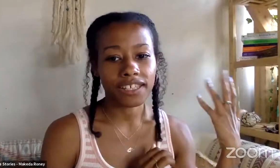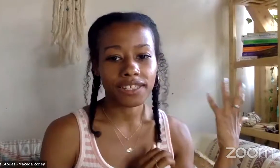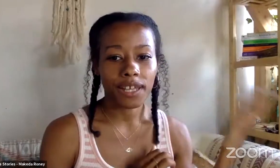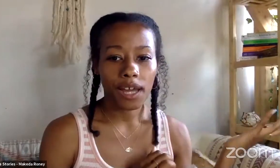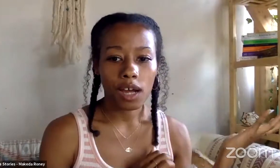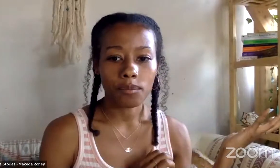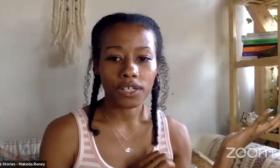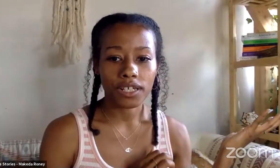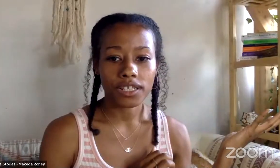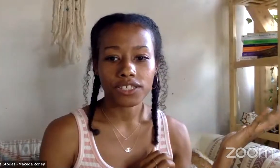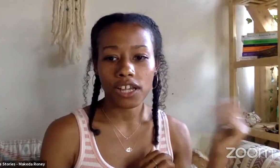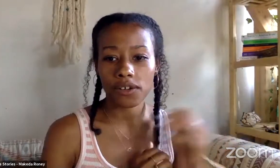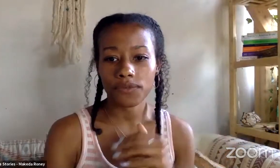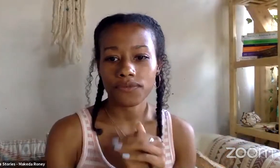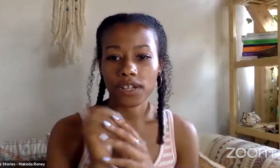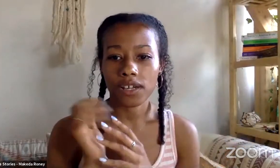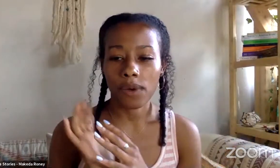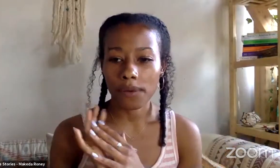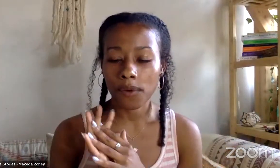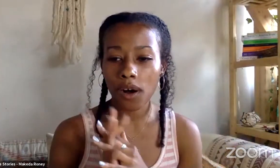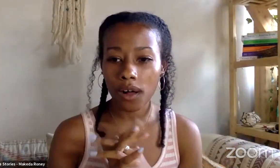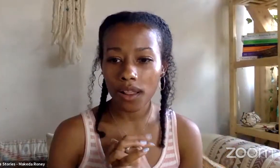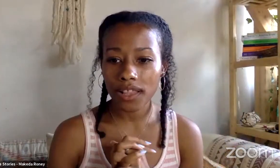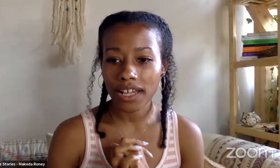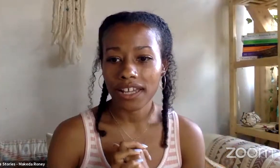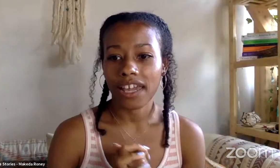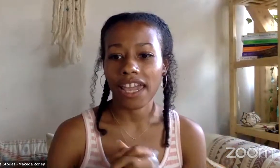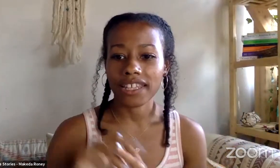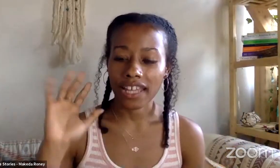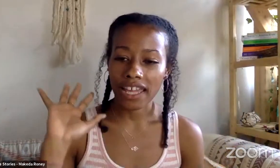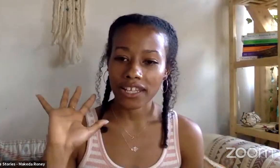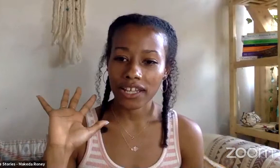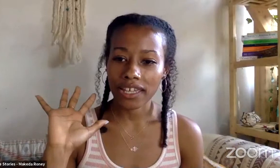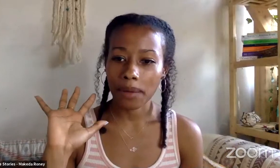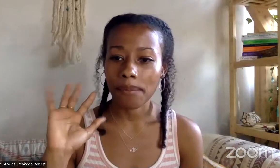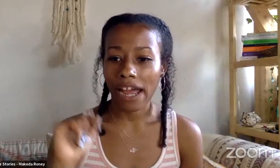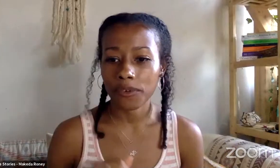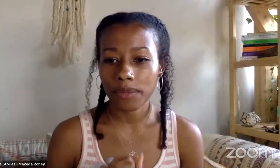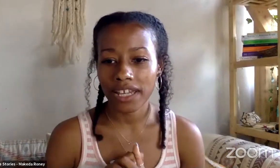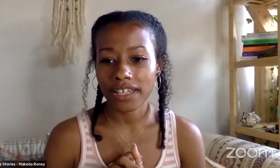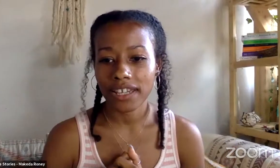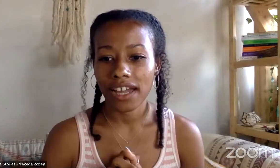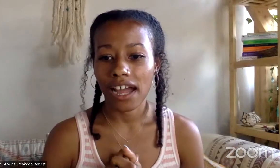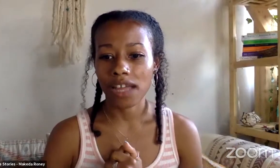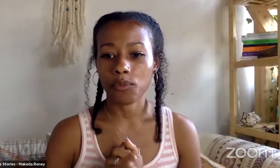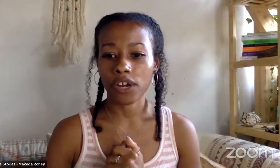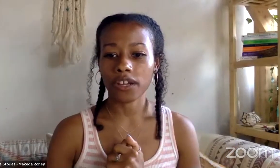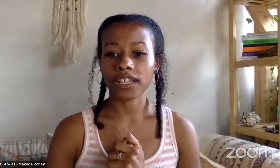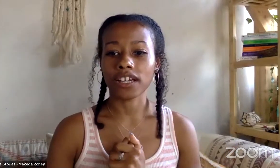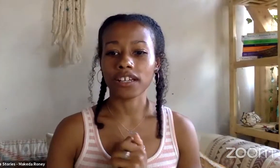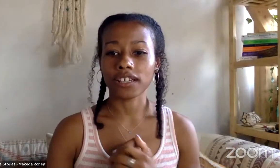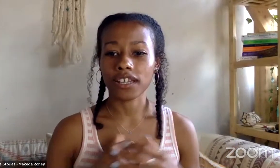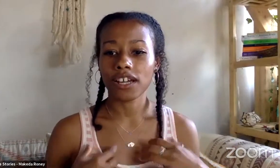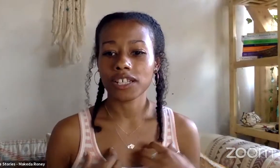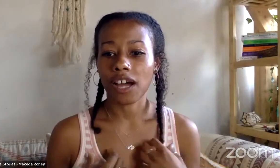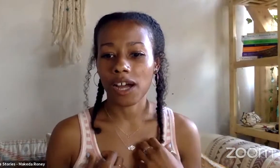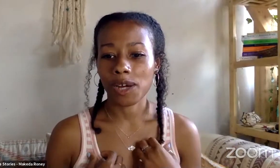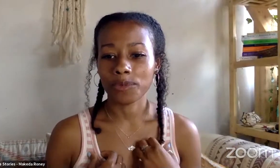me is a bookshelf, white wall, and hanging macrame. I'm wearing